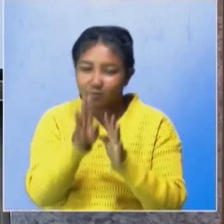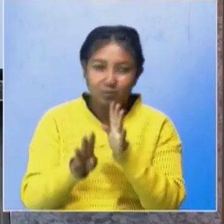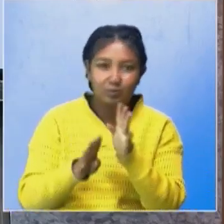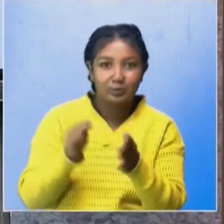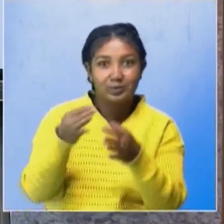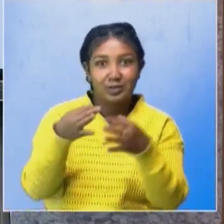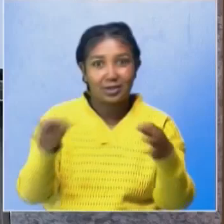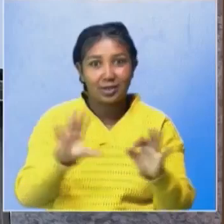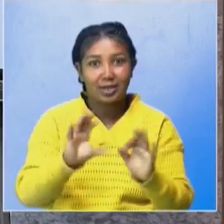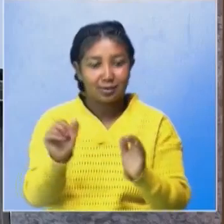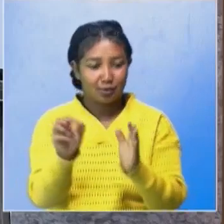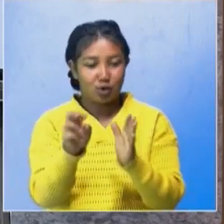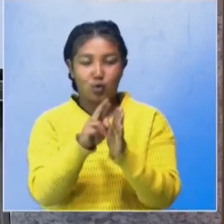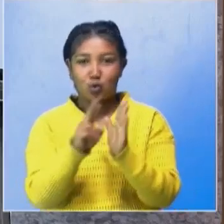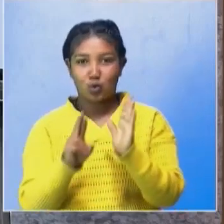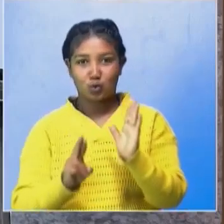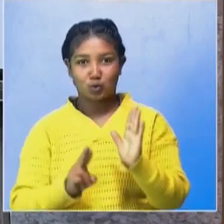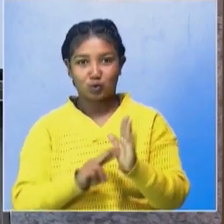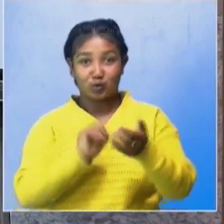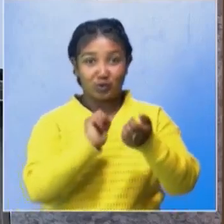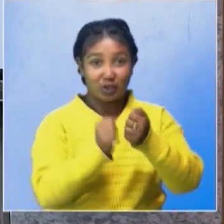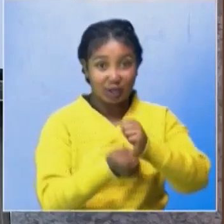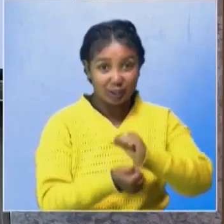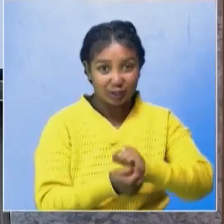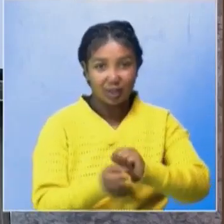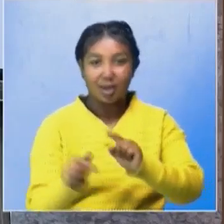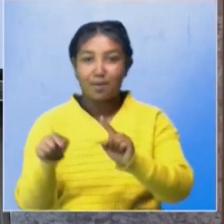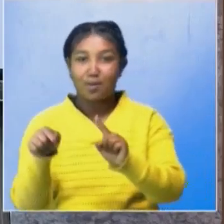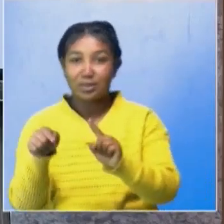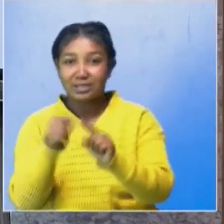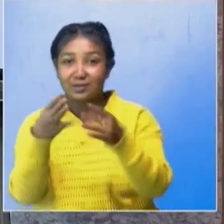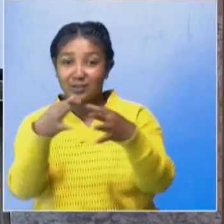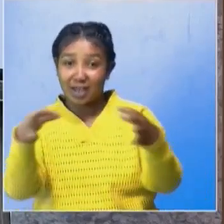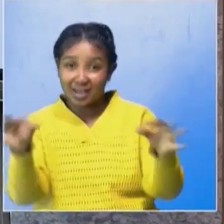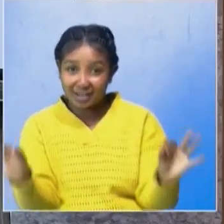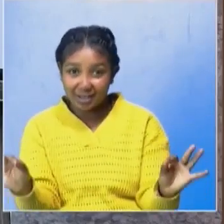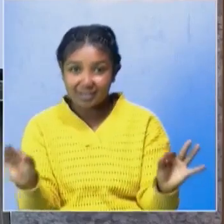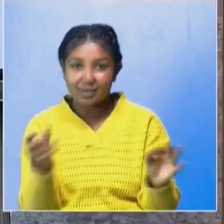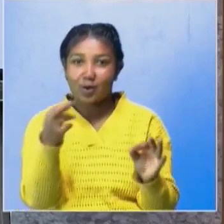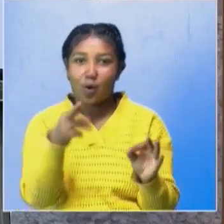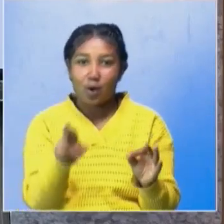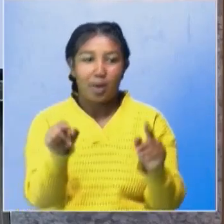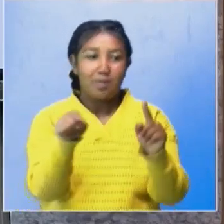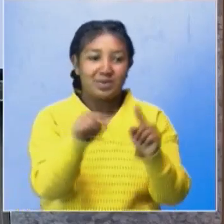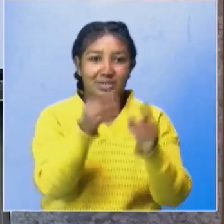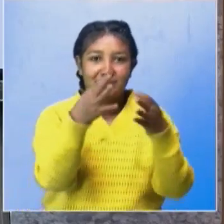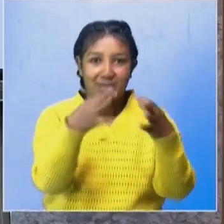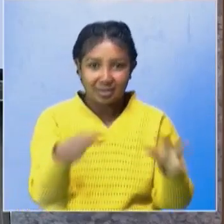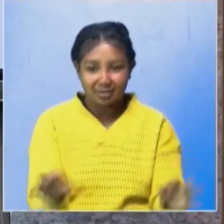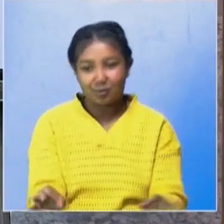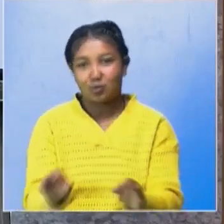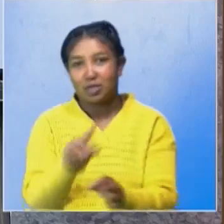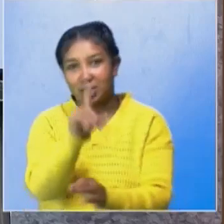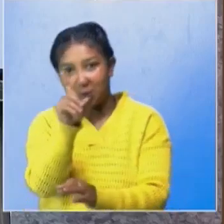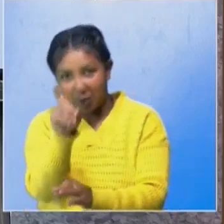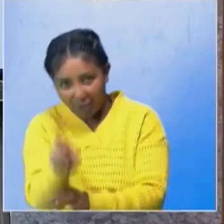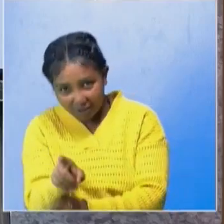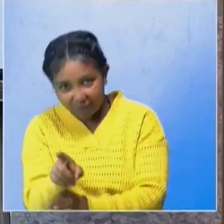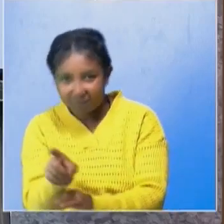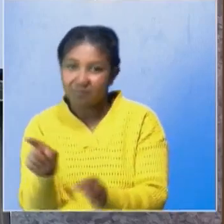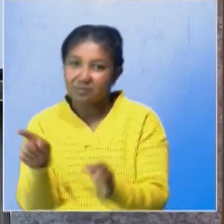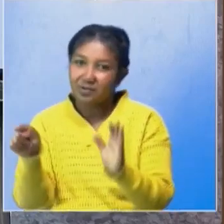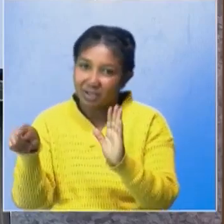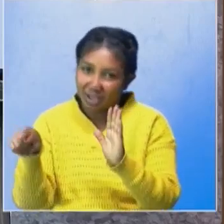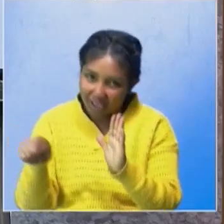and rules to change positive sentence or affirmative sentence with interrogative and